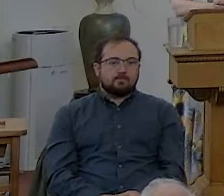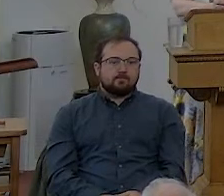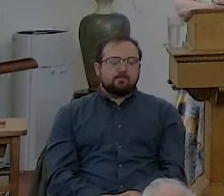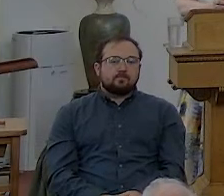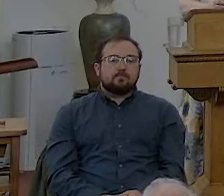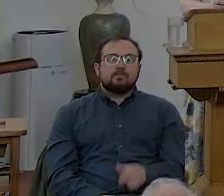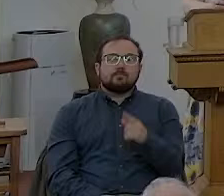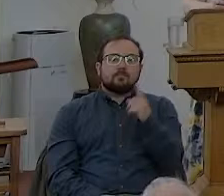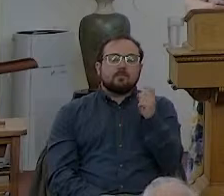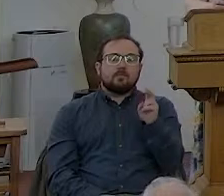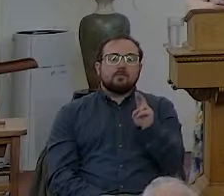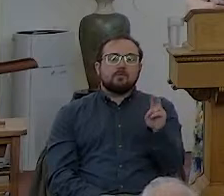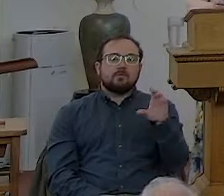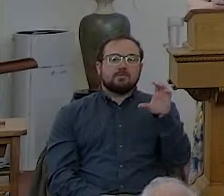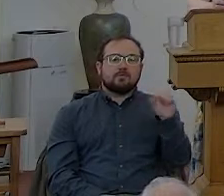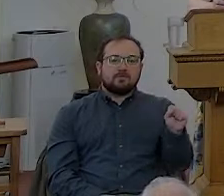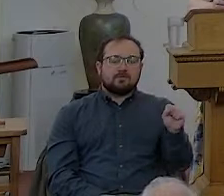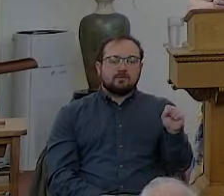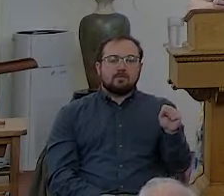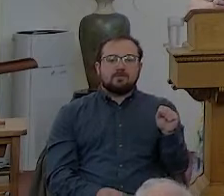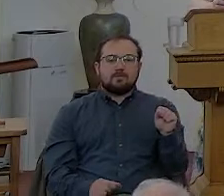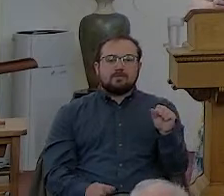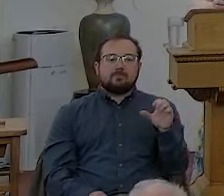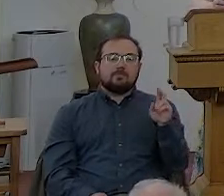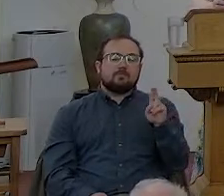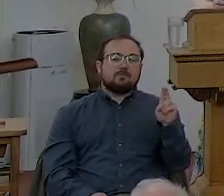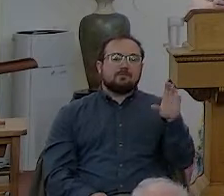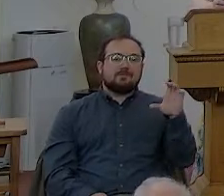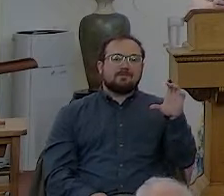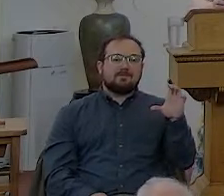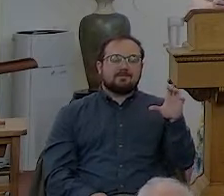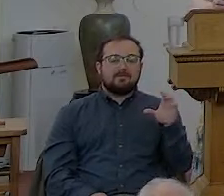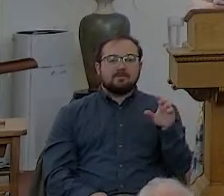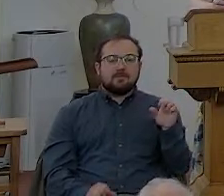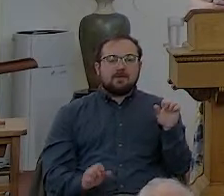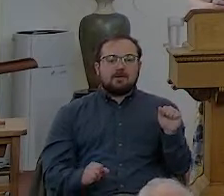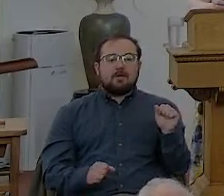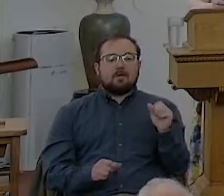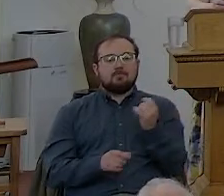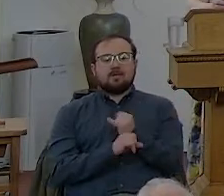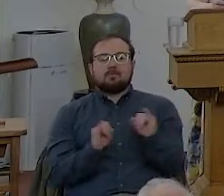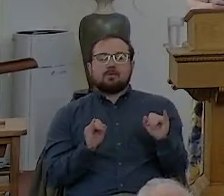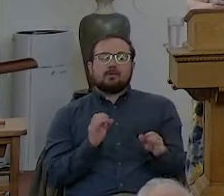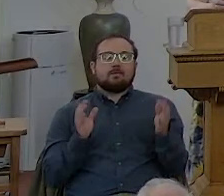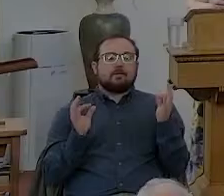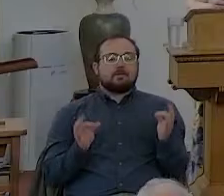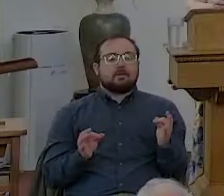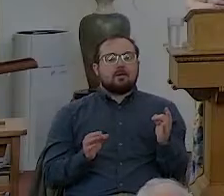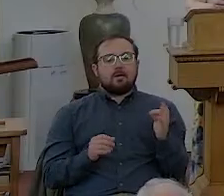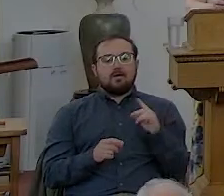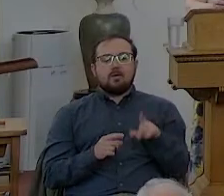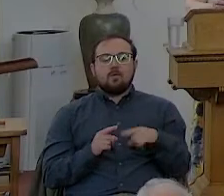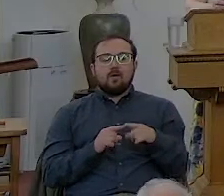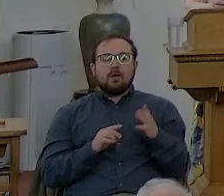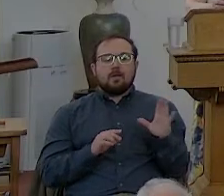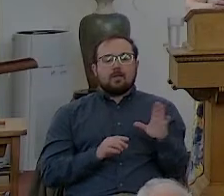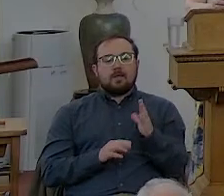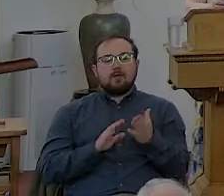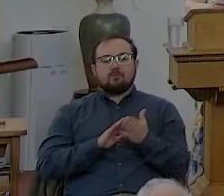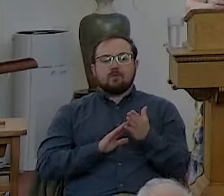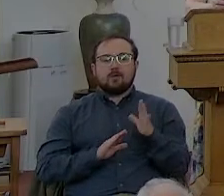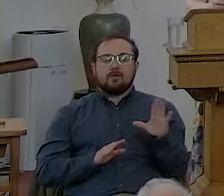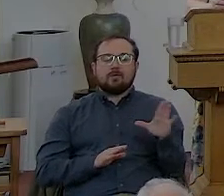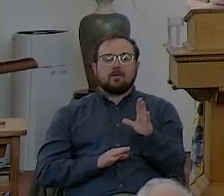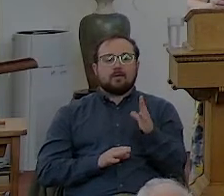Because Unitarian Universalist congregations can independently choose how and when they run their liturgical year, not